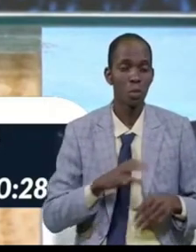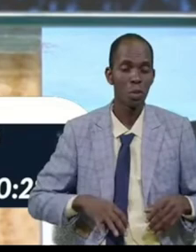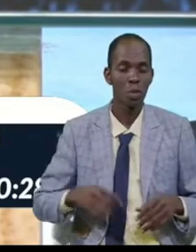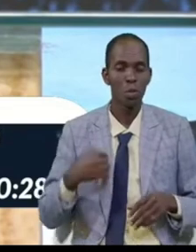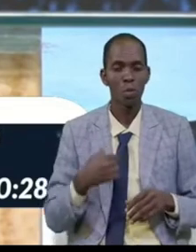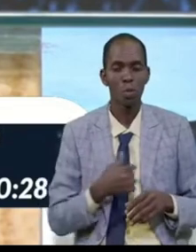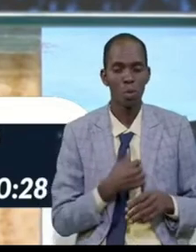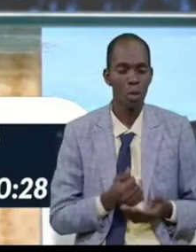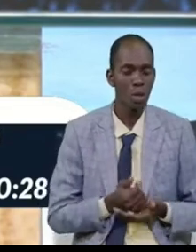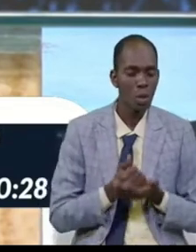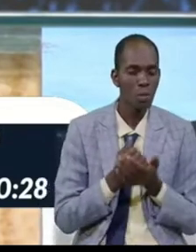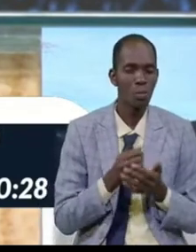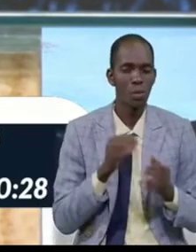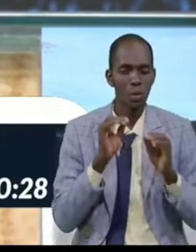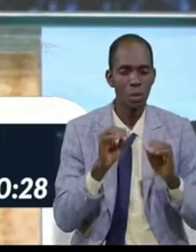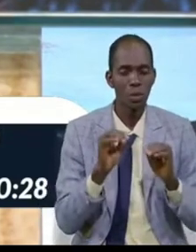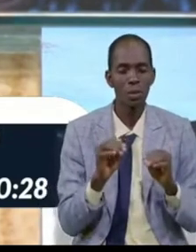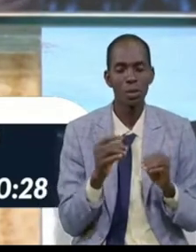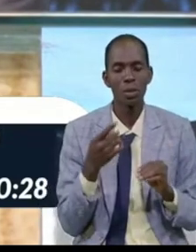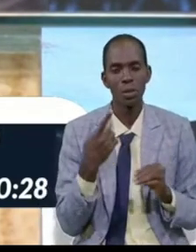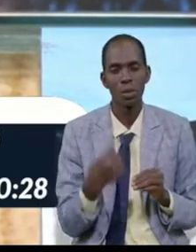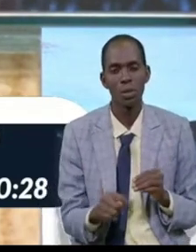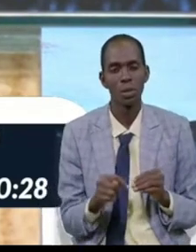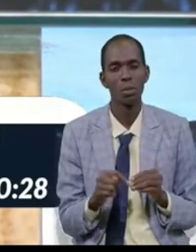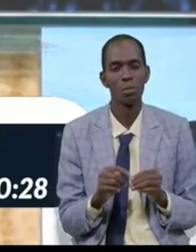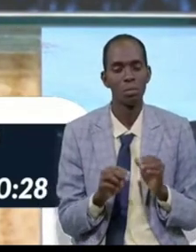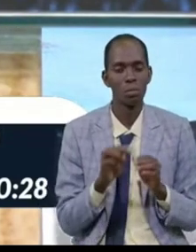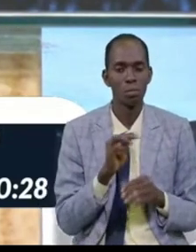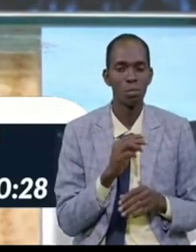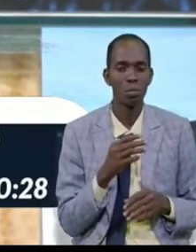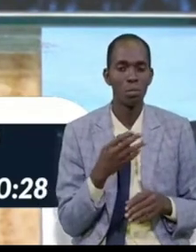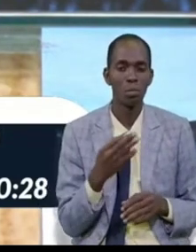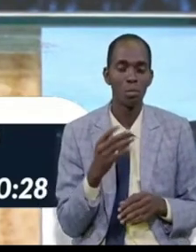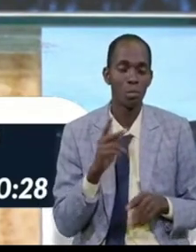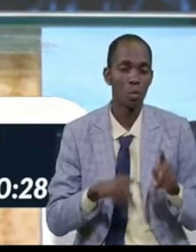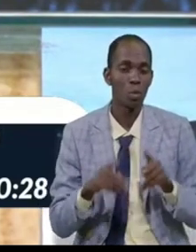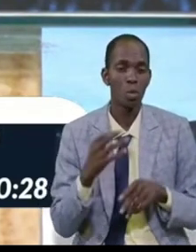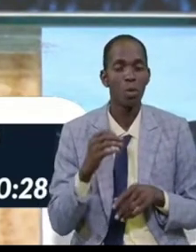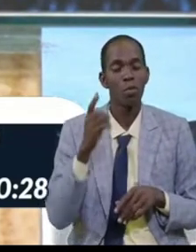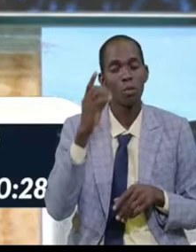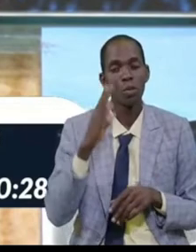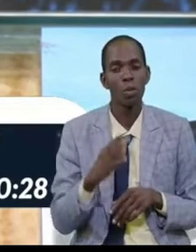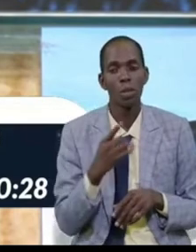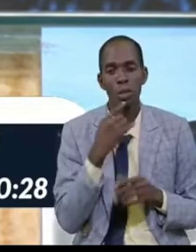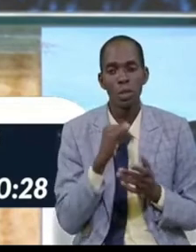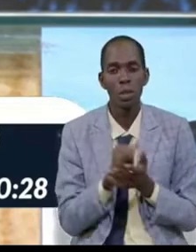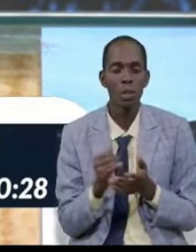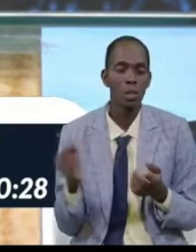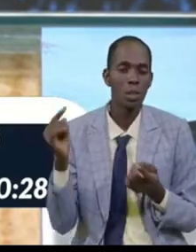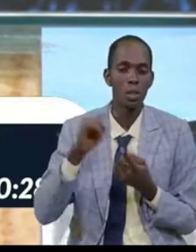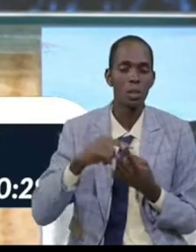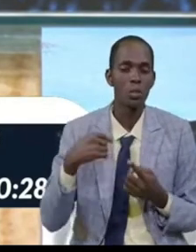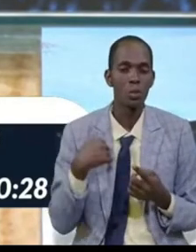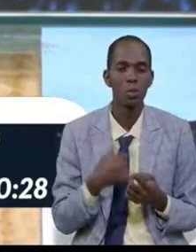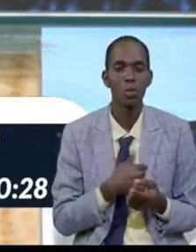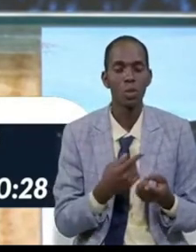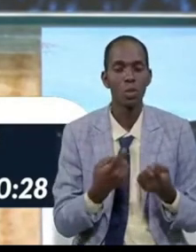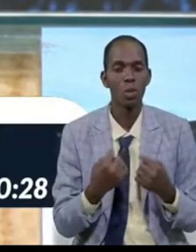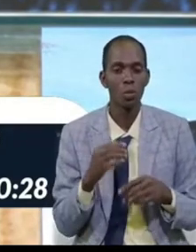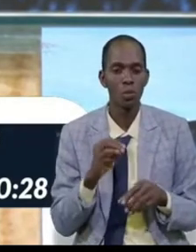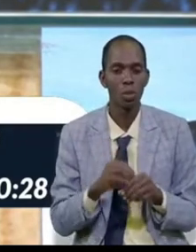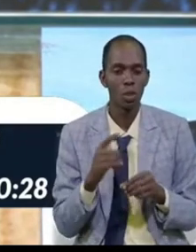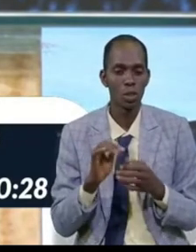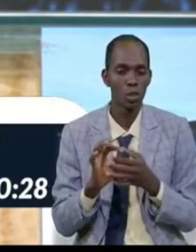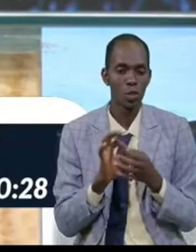mature the saints of God. In verse 13, it says, till we all come in the unity of